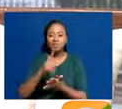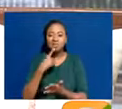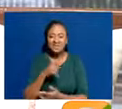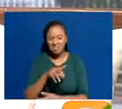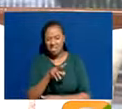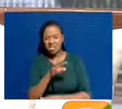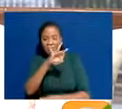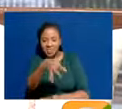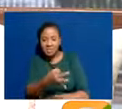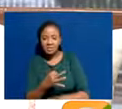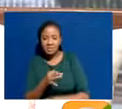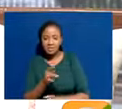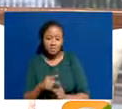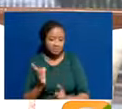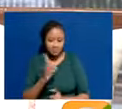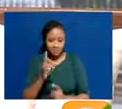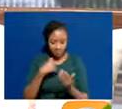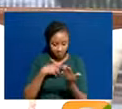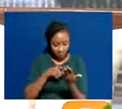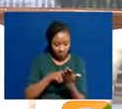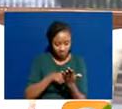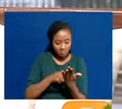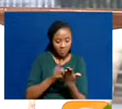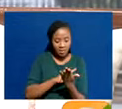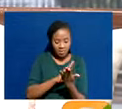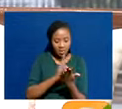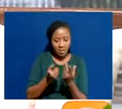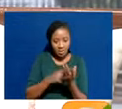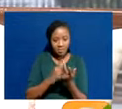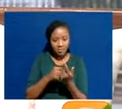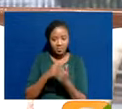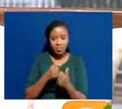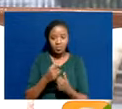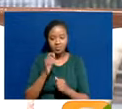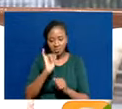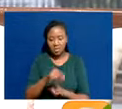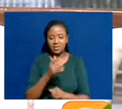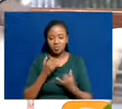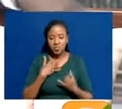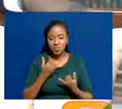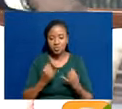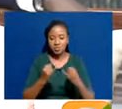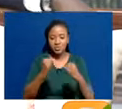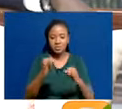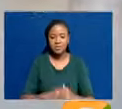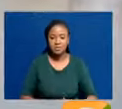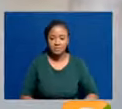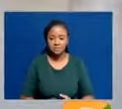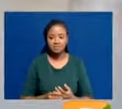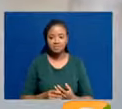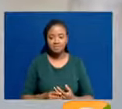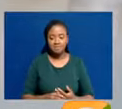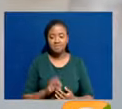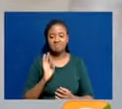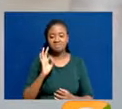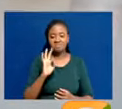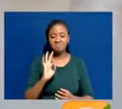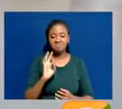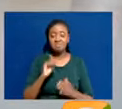3,000. No. There's a meter that looks per minute, per kilometer. That is what we're going towards. Nice. Yeah. Honorable